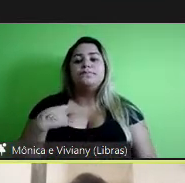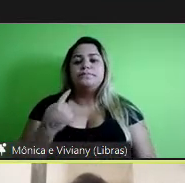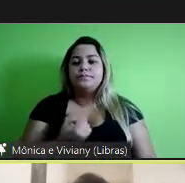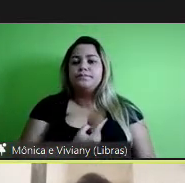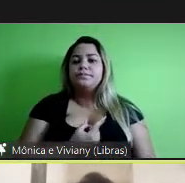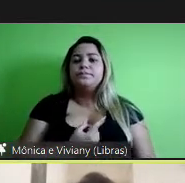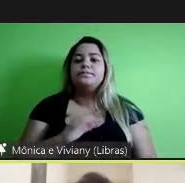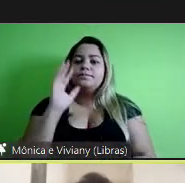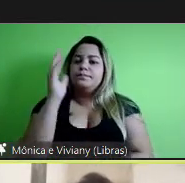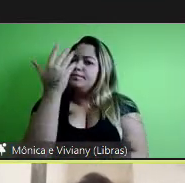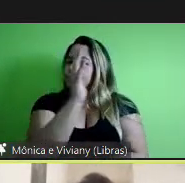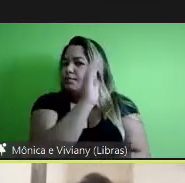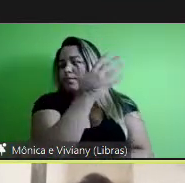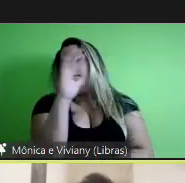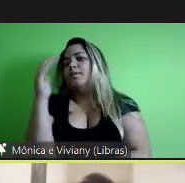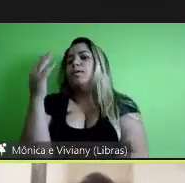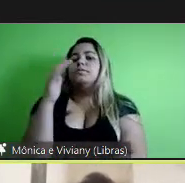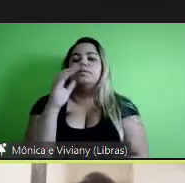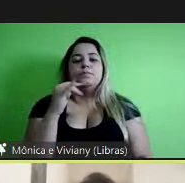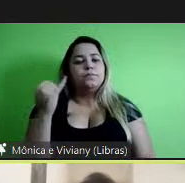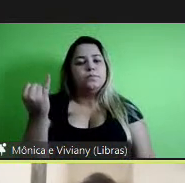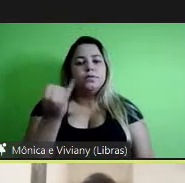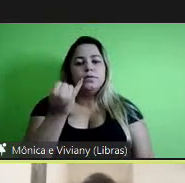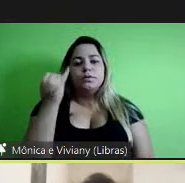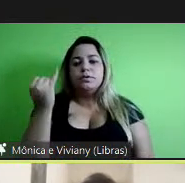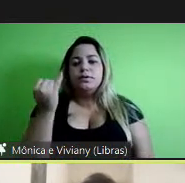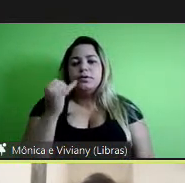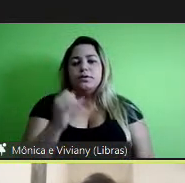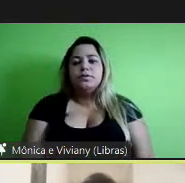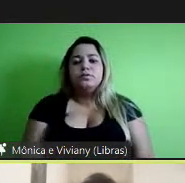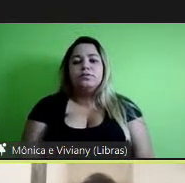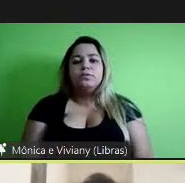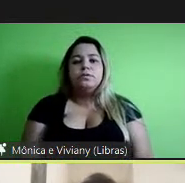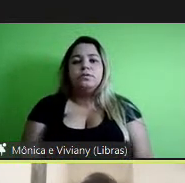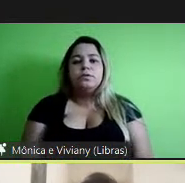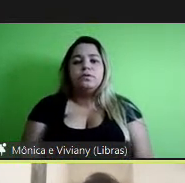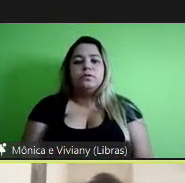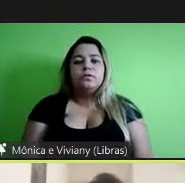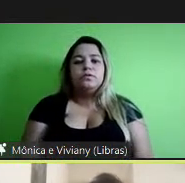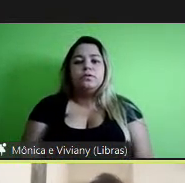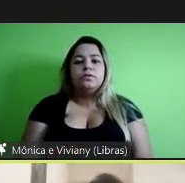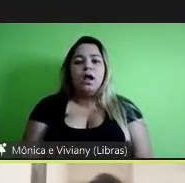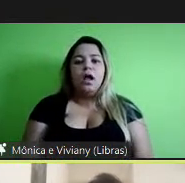care of our forests. So these are very important actions.